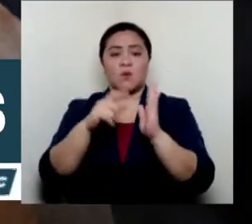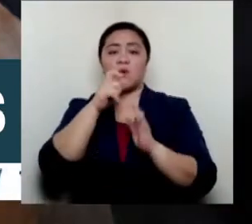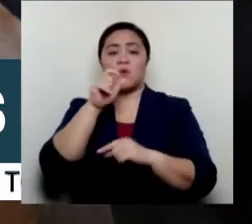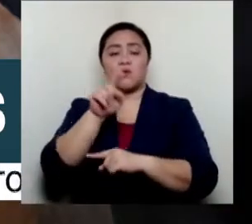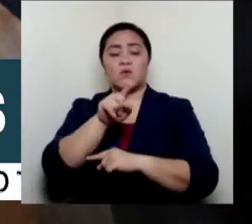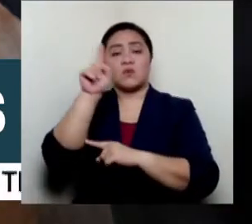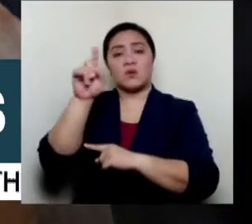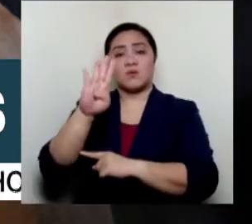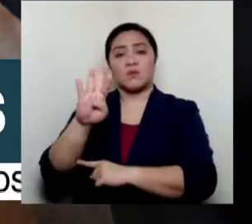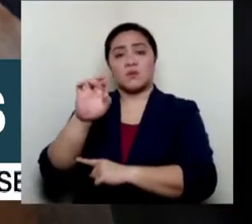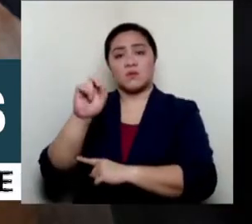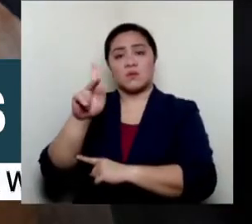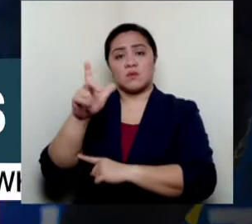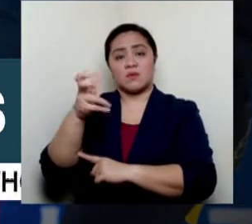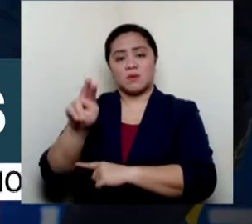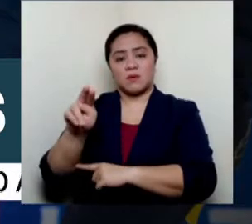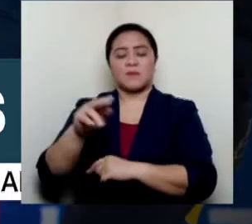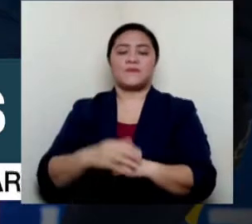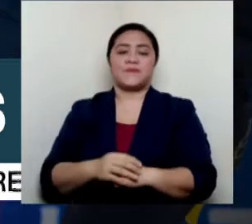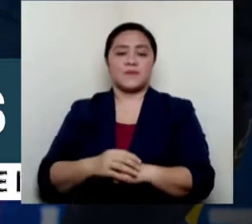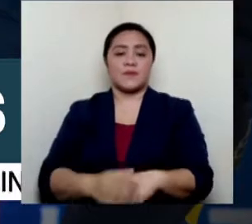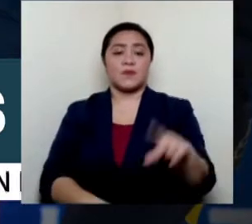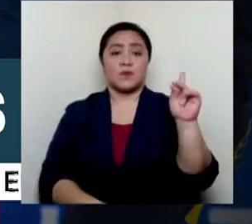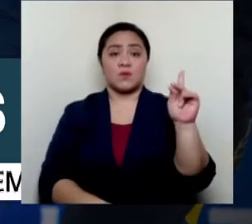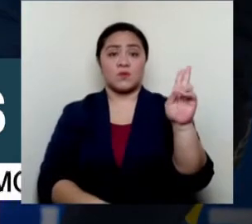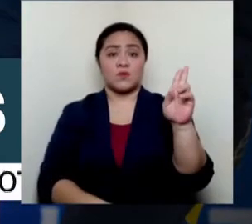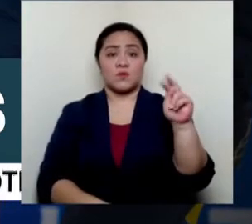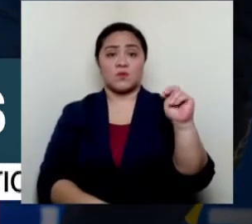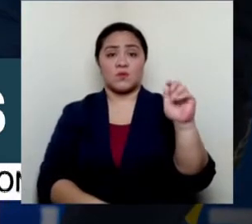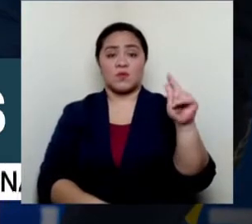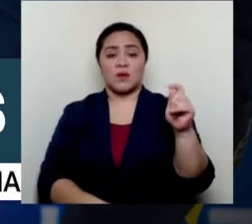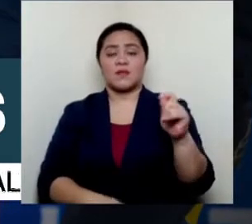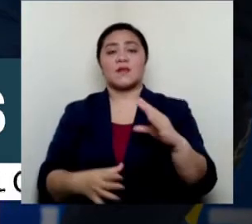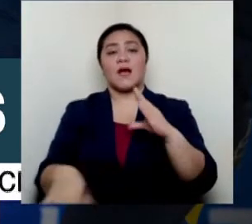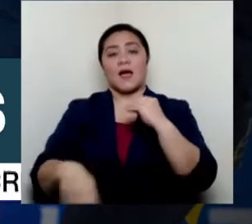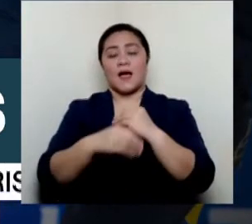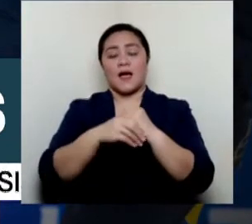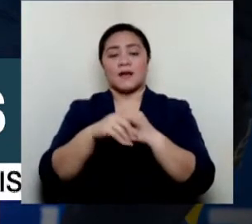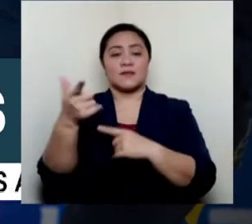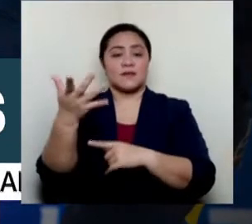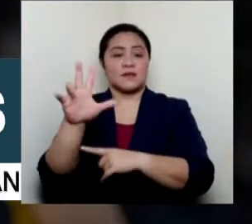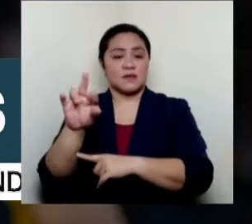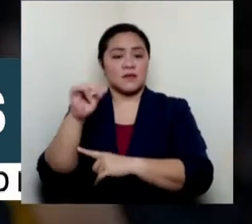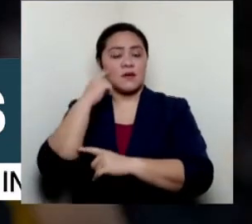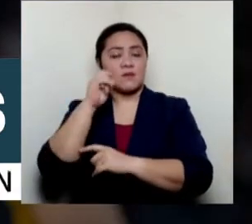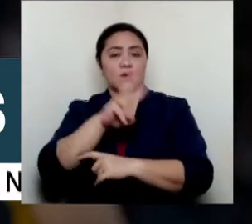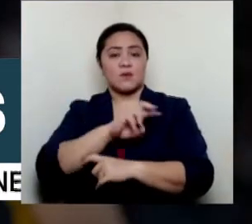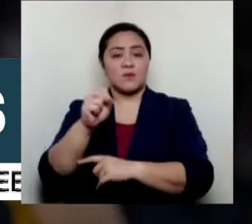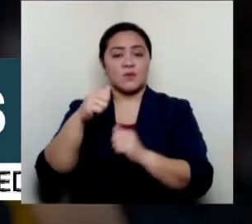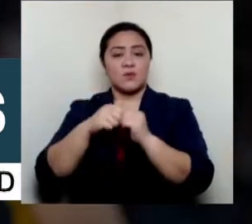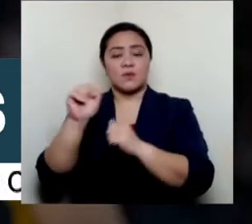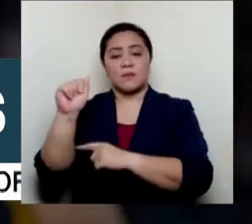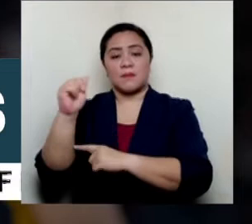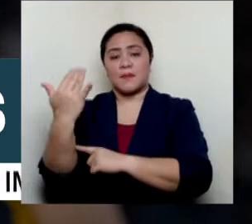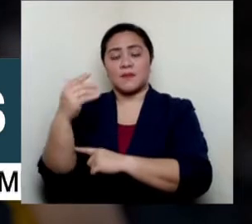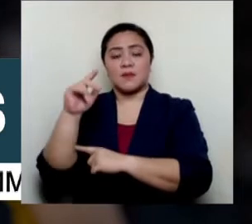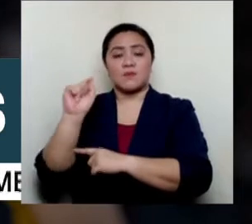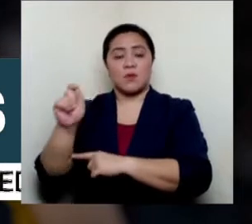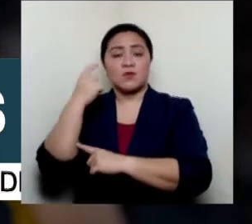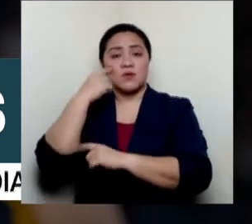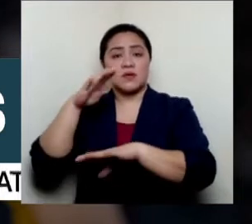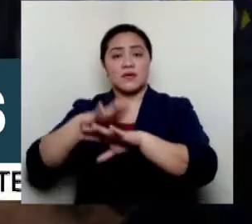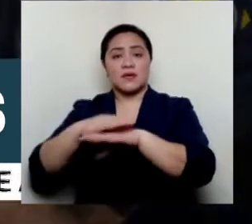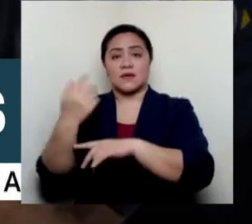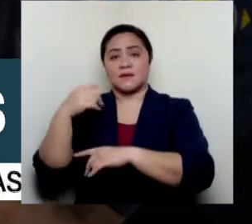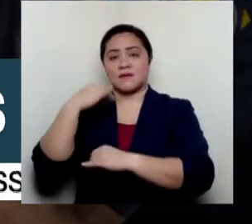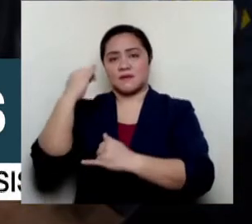held in Brooklyn. Kevin Durant added 39 points for the Nets, who outscored the Pacers by 15 points in the fourth quarter to complete